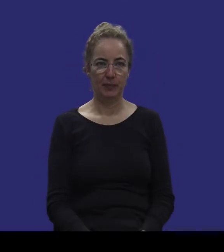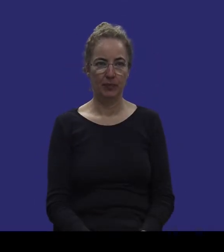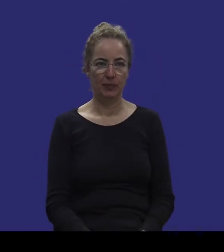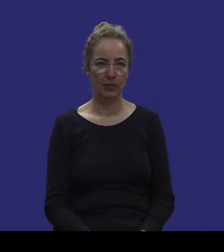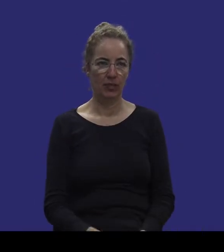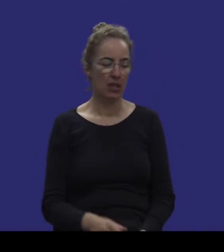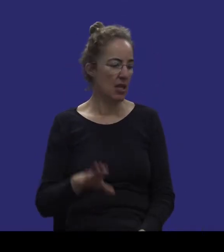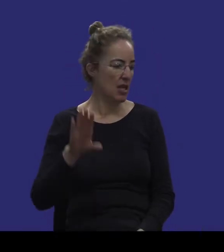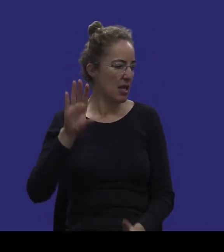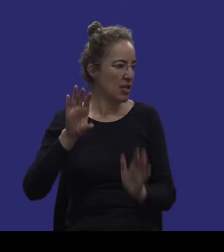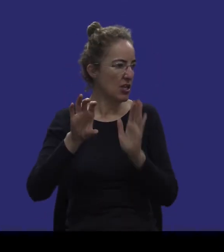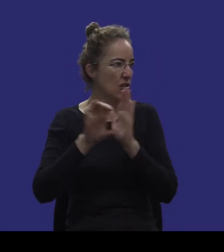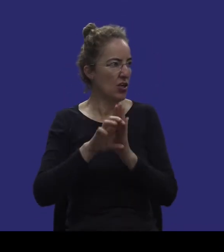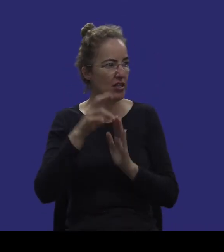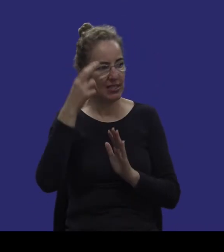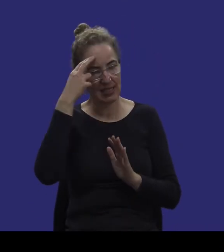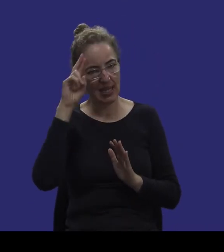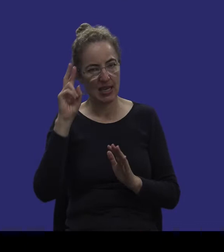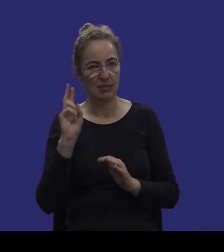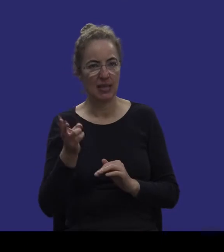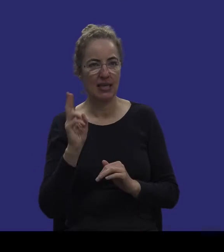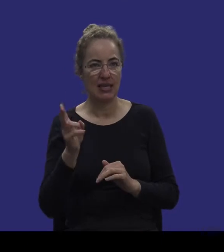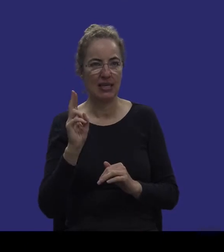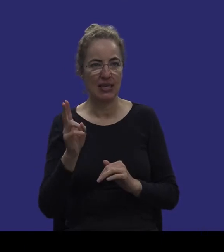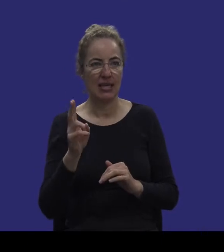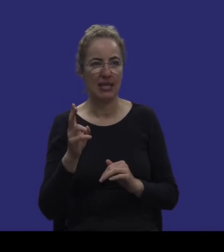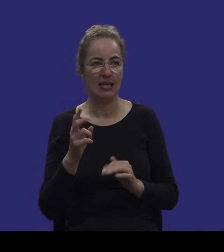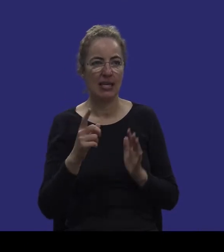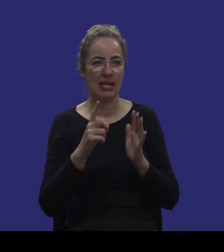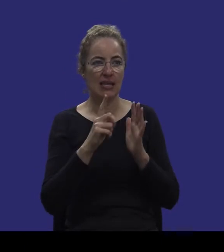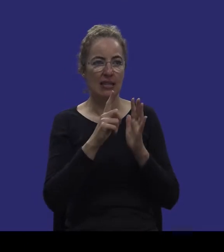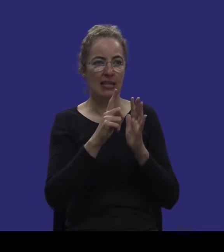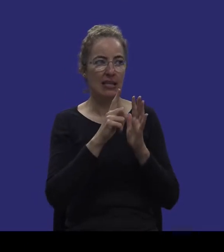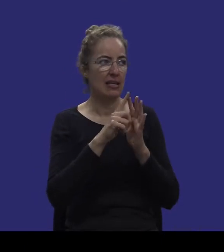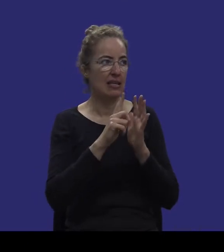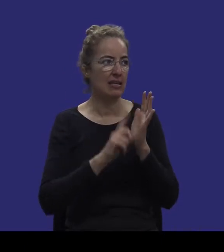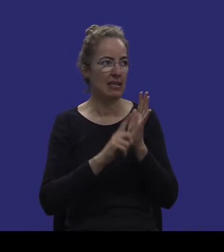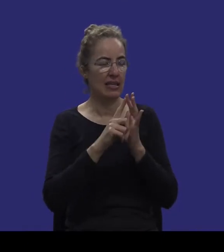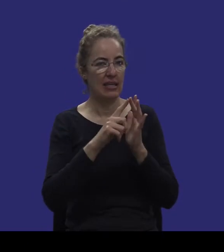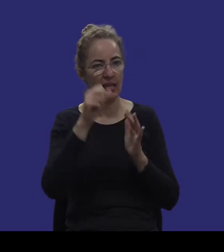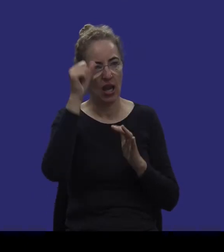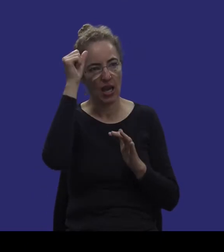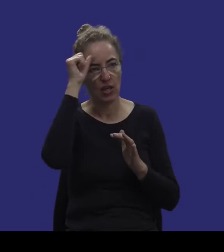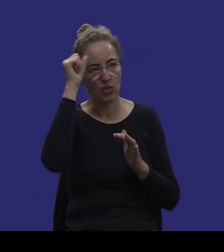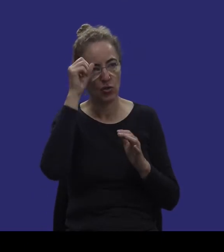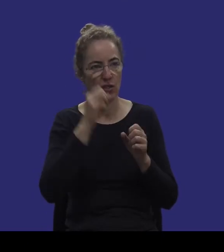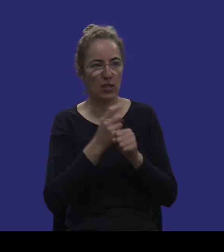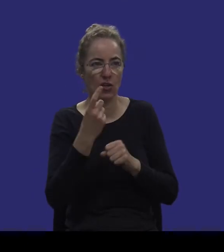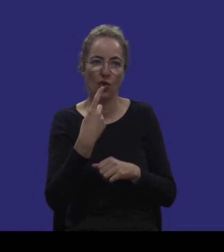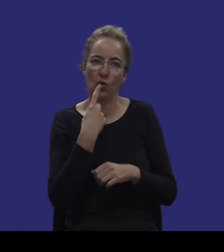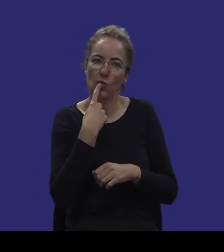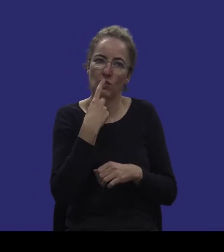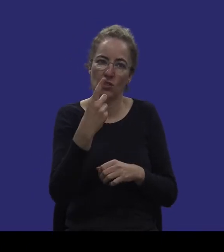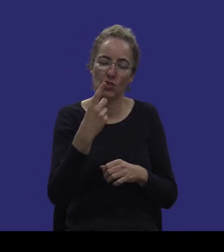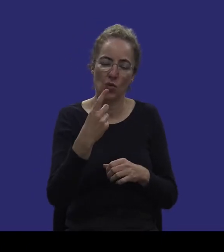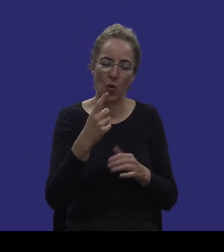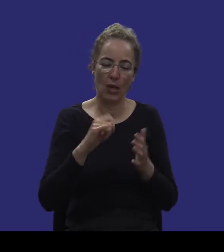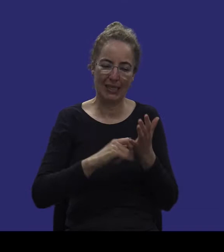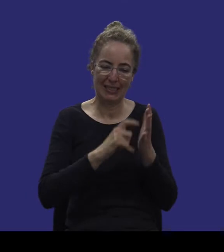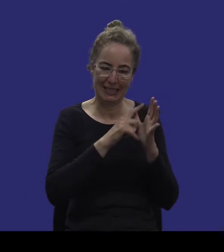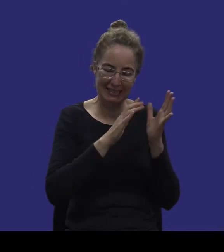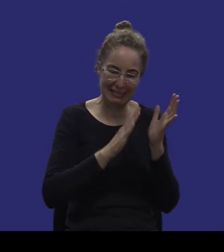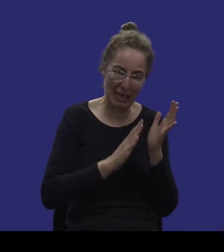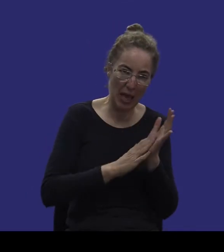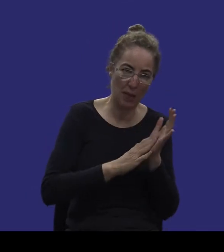He heard his name again. Then Eli knew that God was calling Samuel. Next